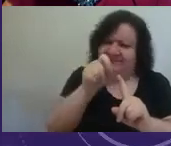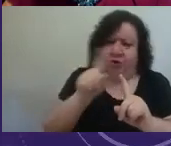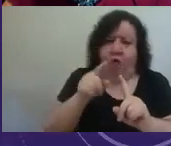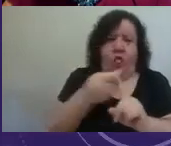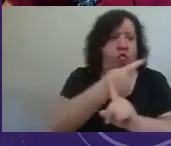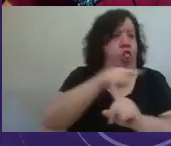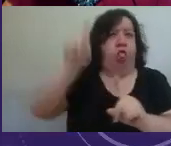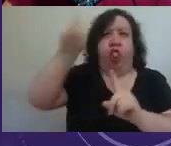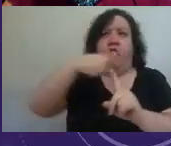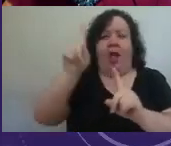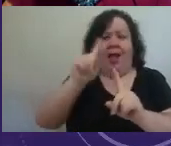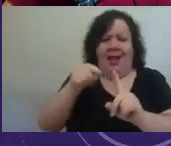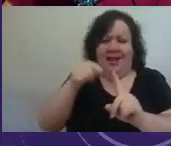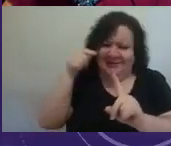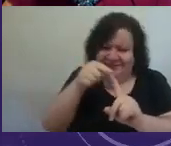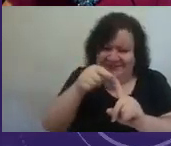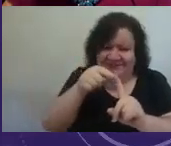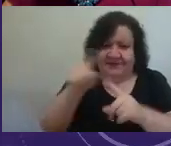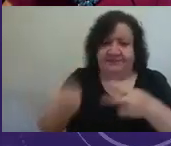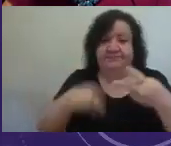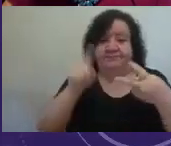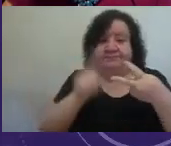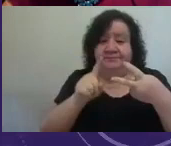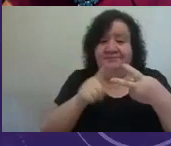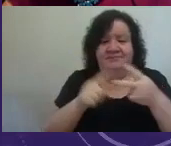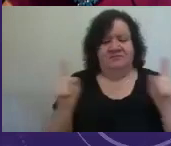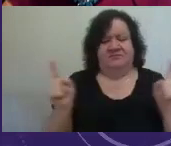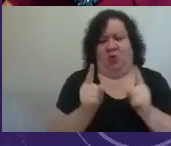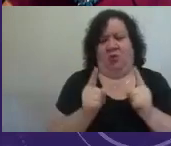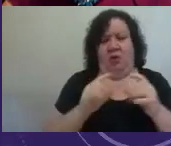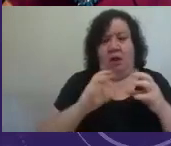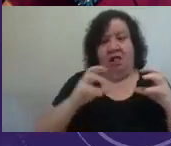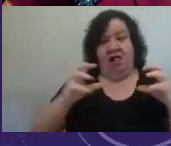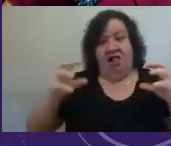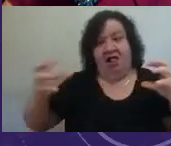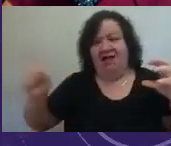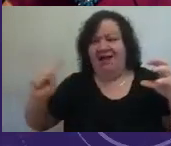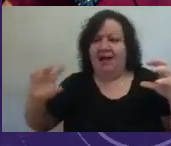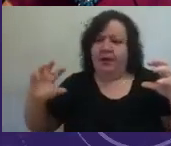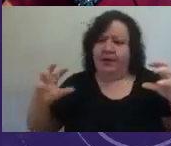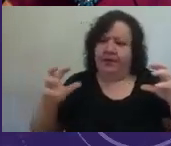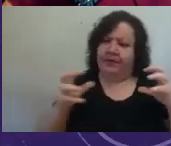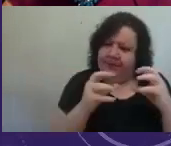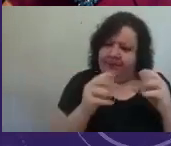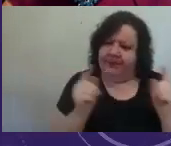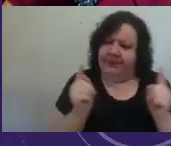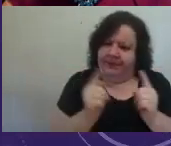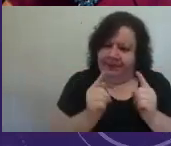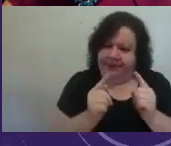cut off alt text at around 125 characters, so it's advisable to keep it to